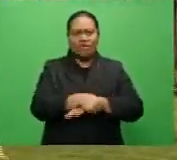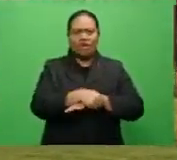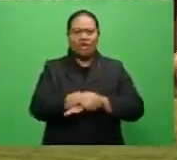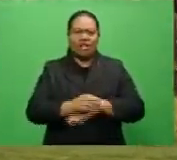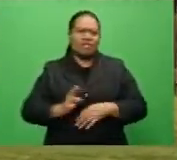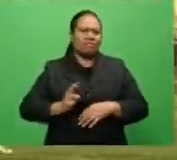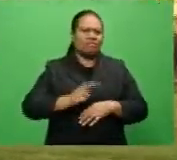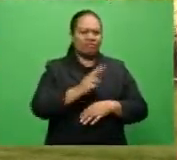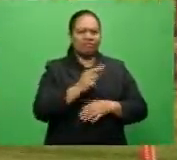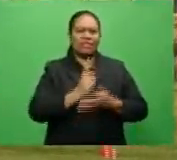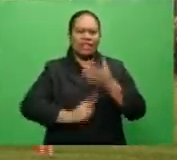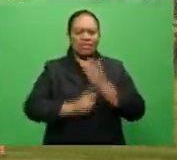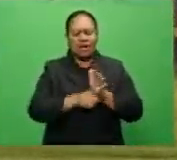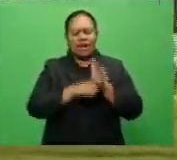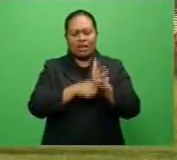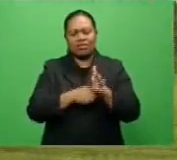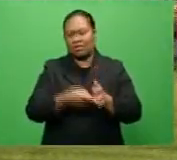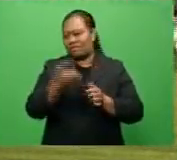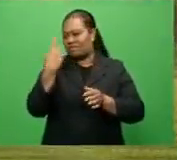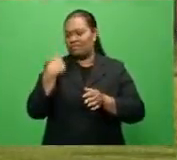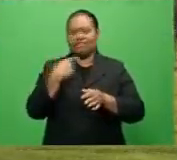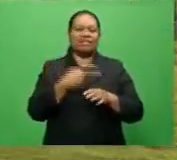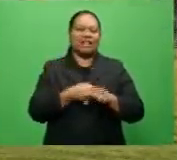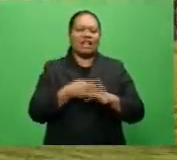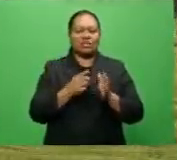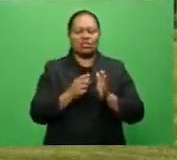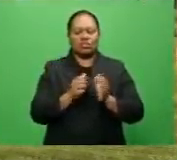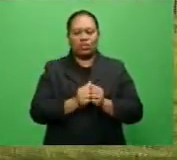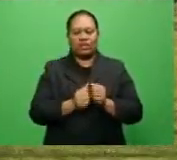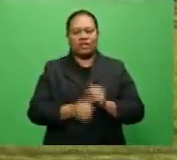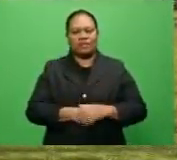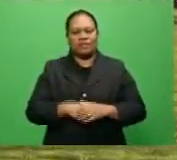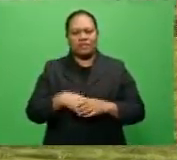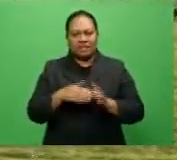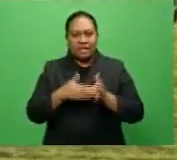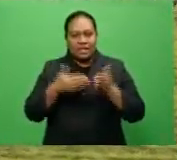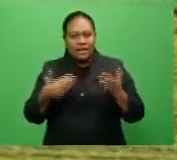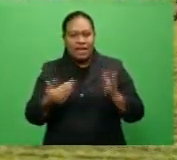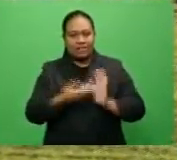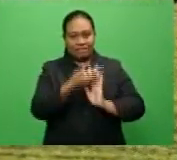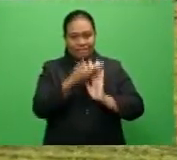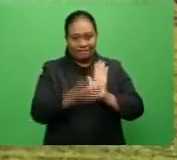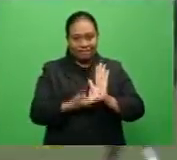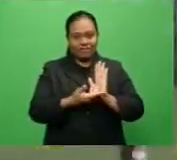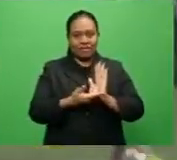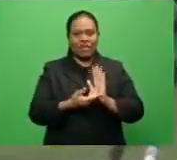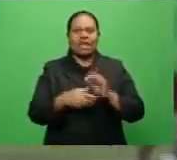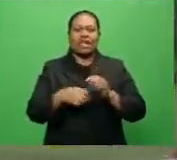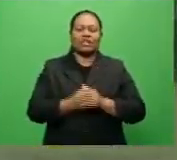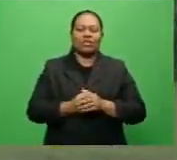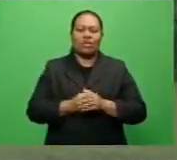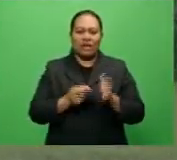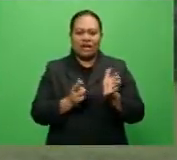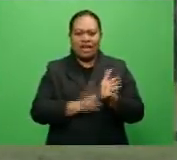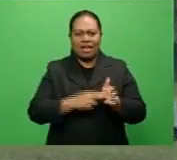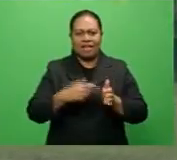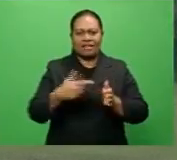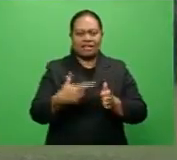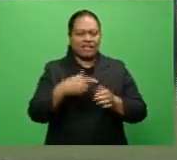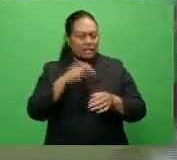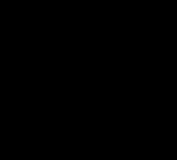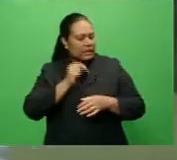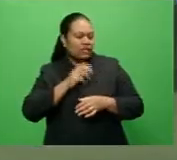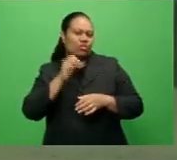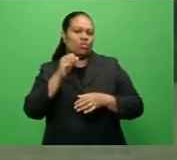holding Lautoka to a 1-1 draw last week. Currently ranked 6th in the VPL standings, the Giant Killers need a win to maintain